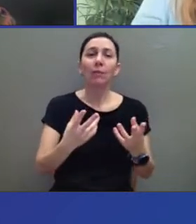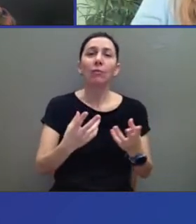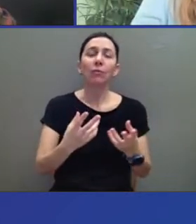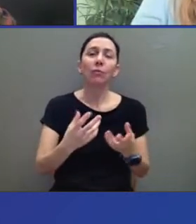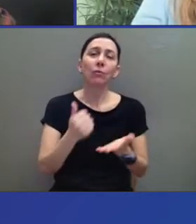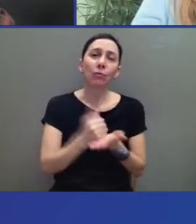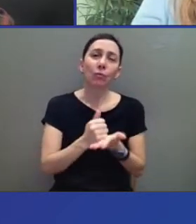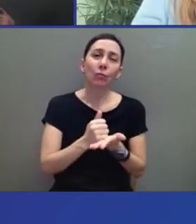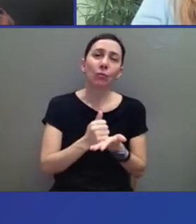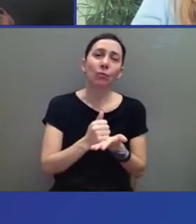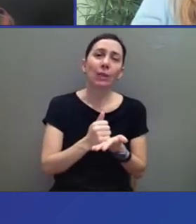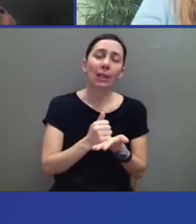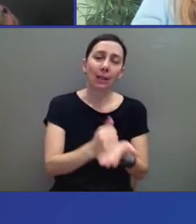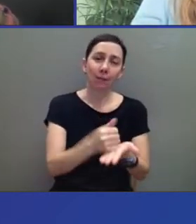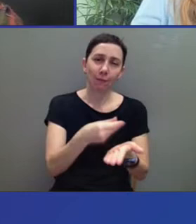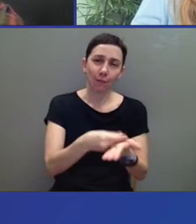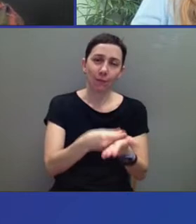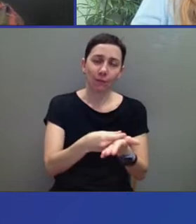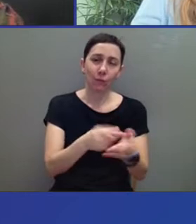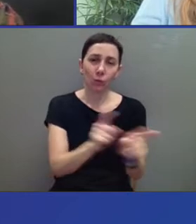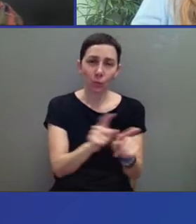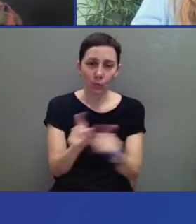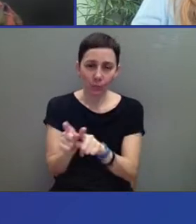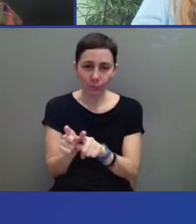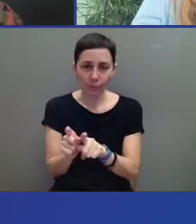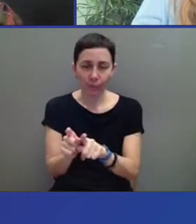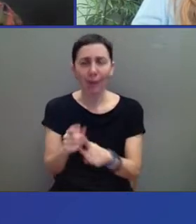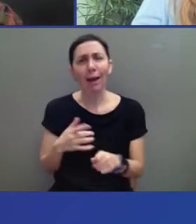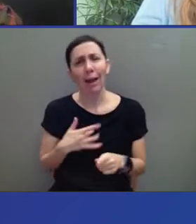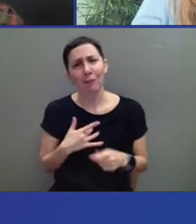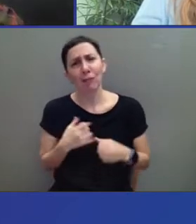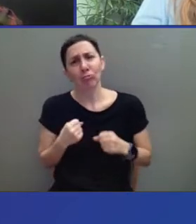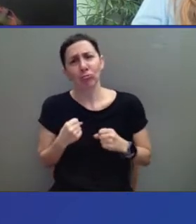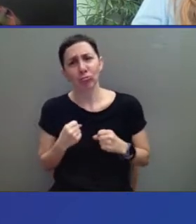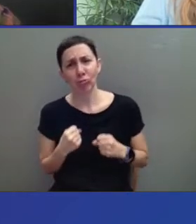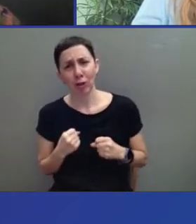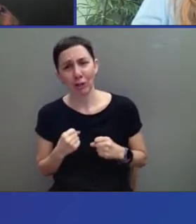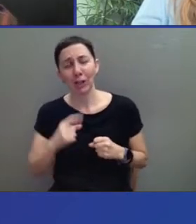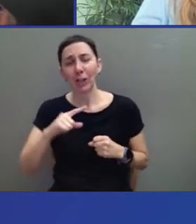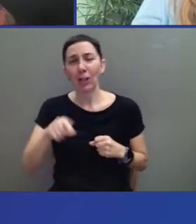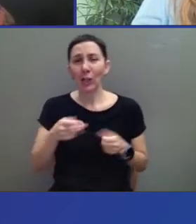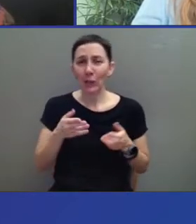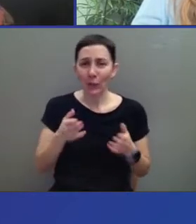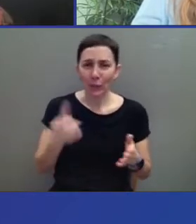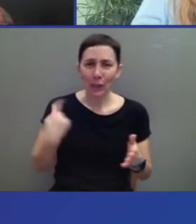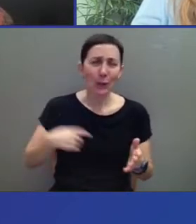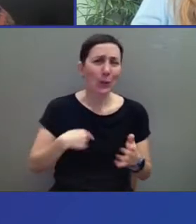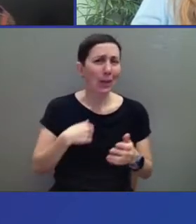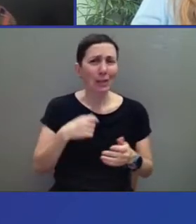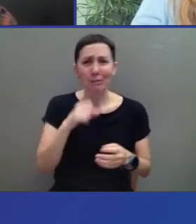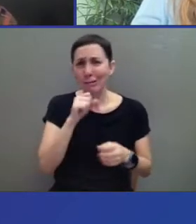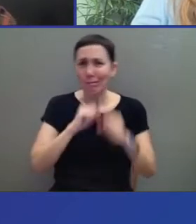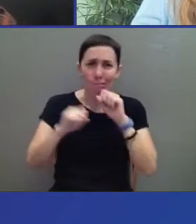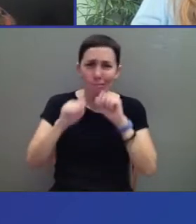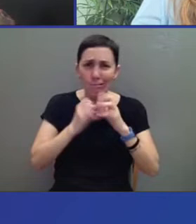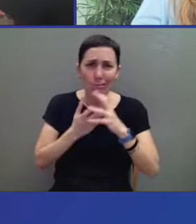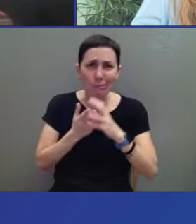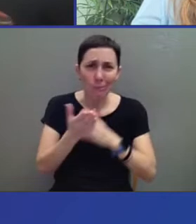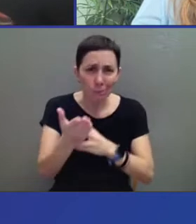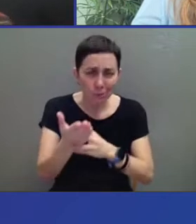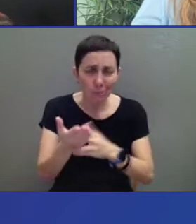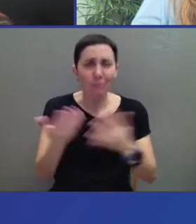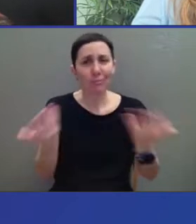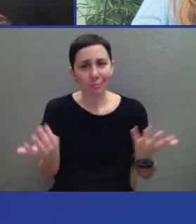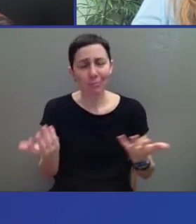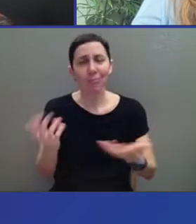So I feel very strongly that the only way we get through this time is by working